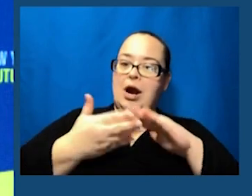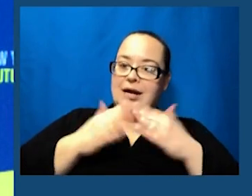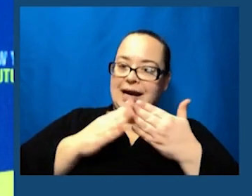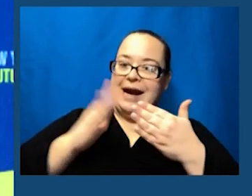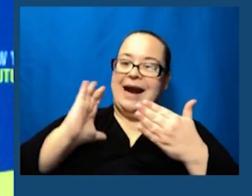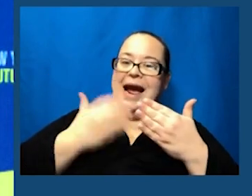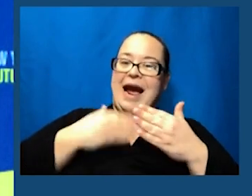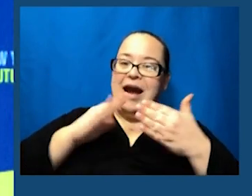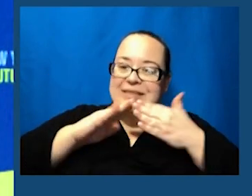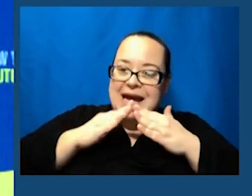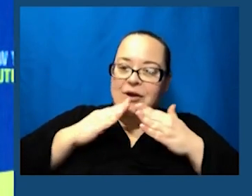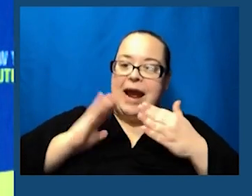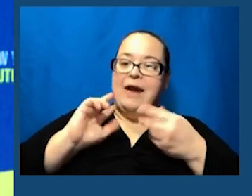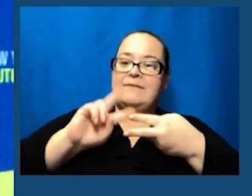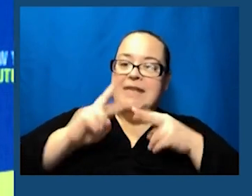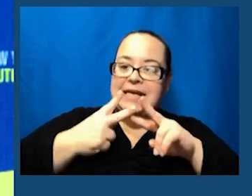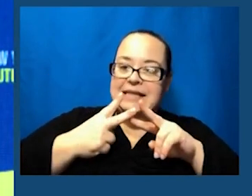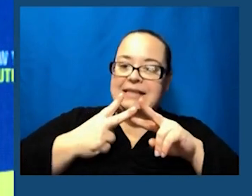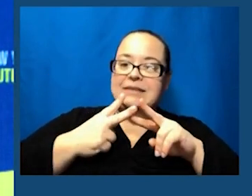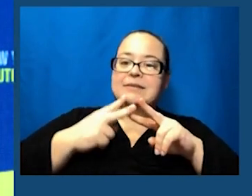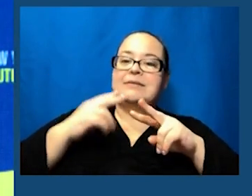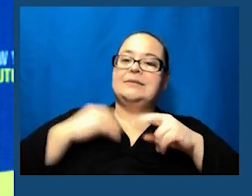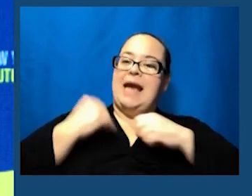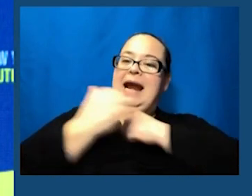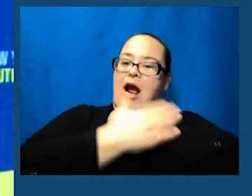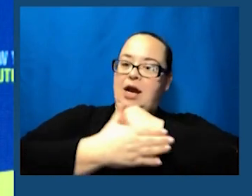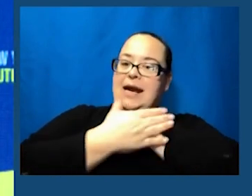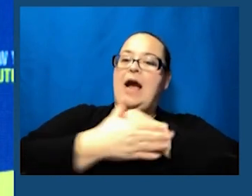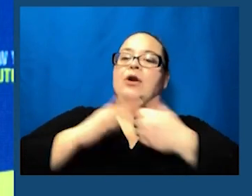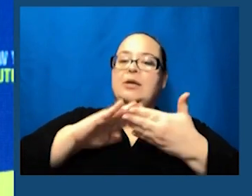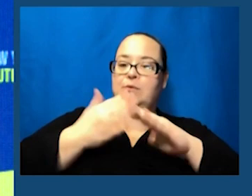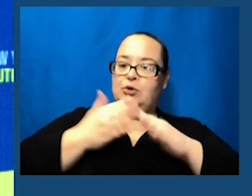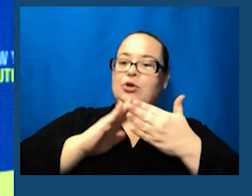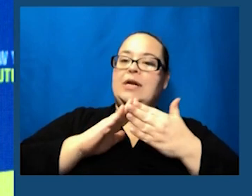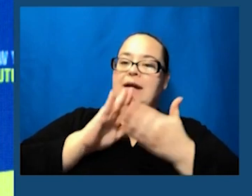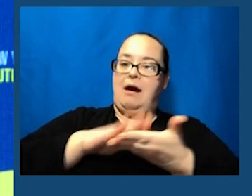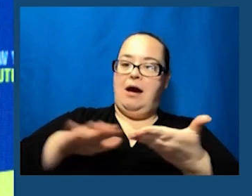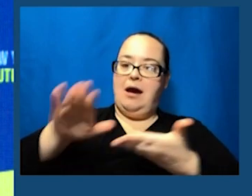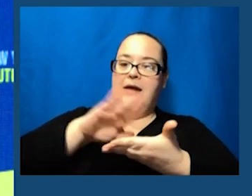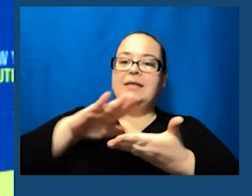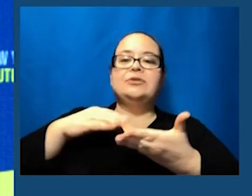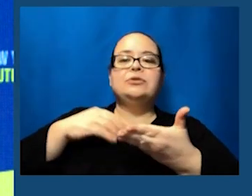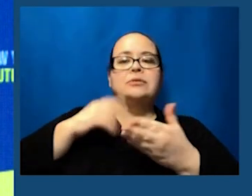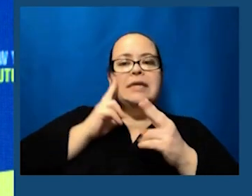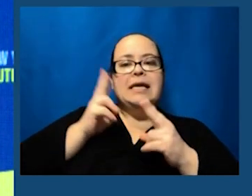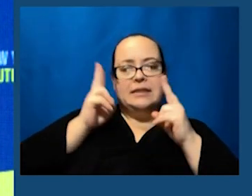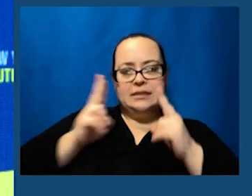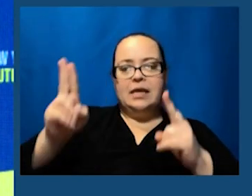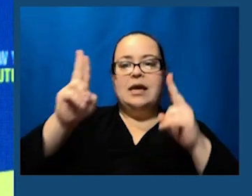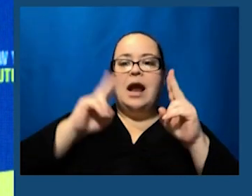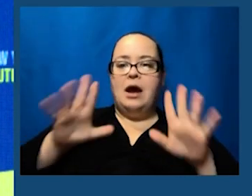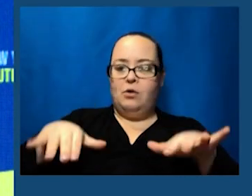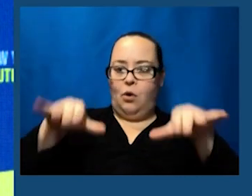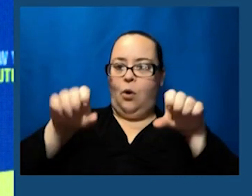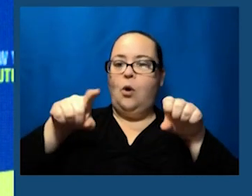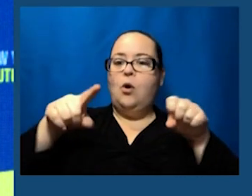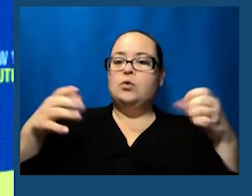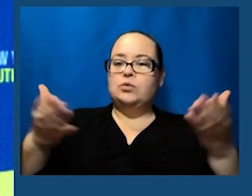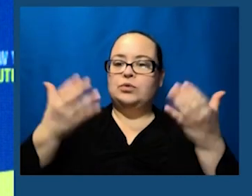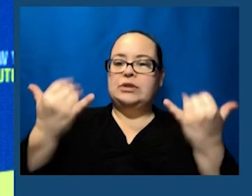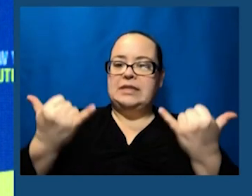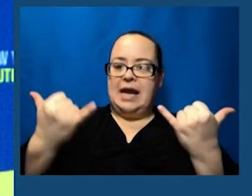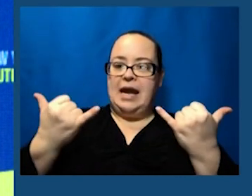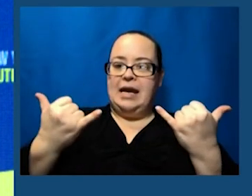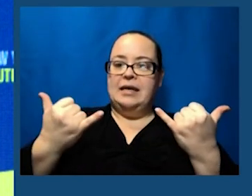Herkimer, and Herkimer County Community College. It is an honor to host you here today. At Herkimer College,